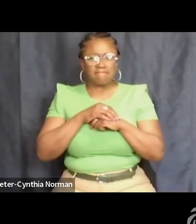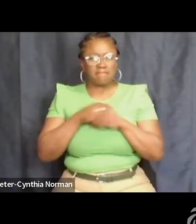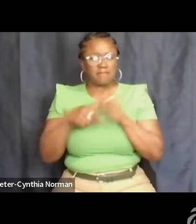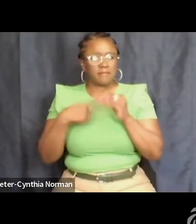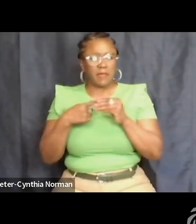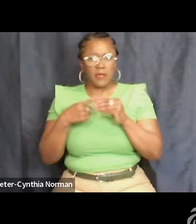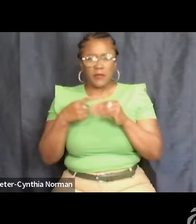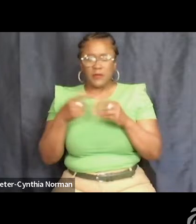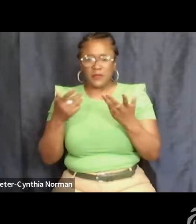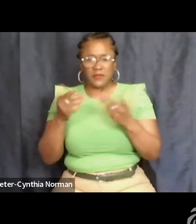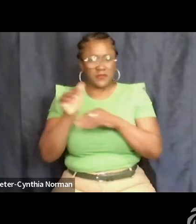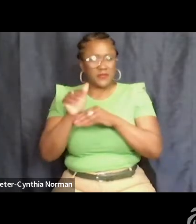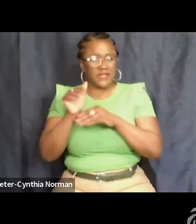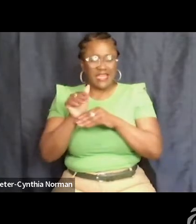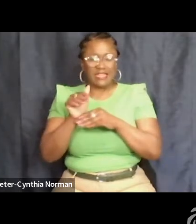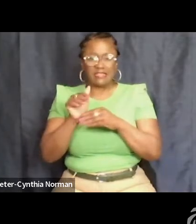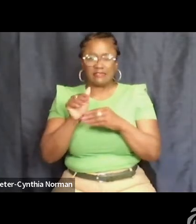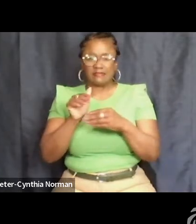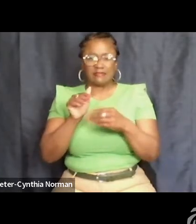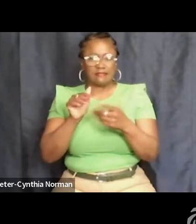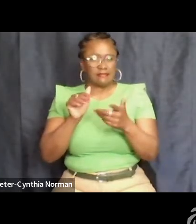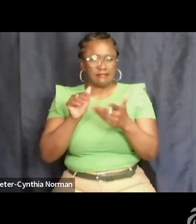about the